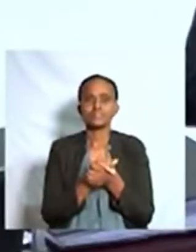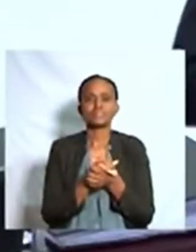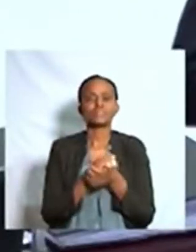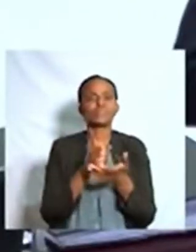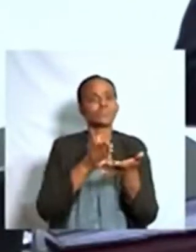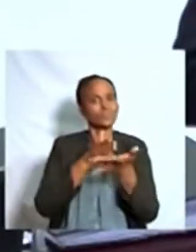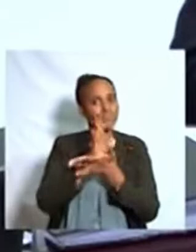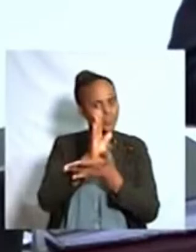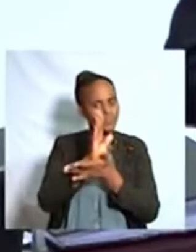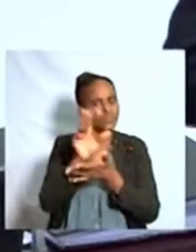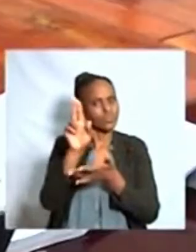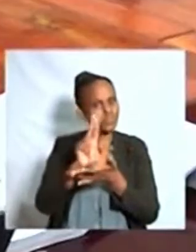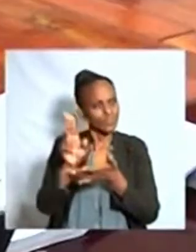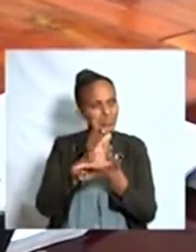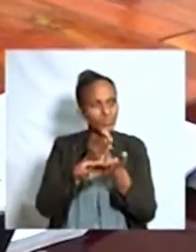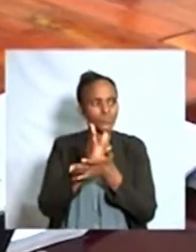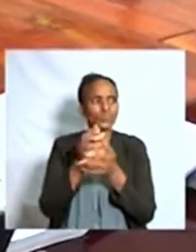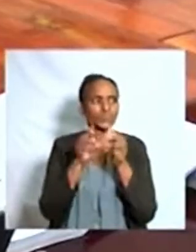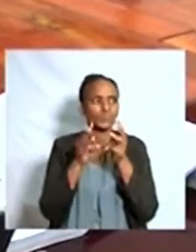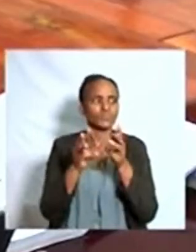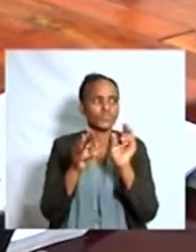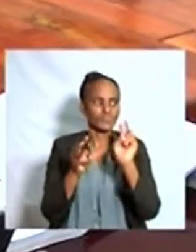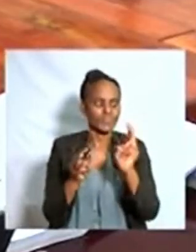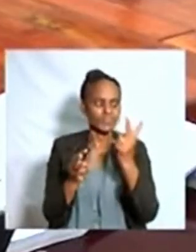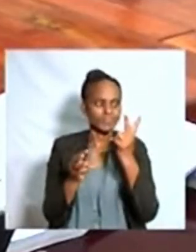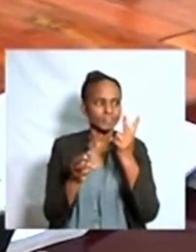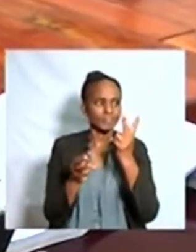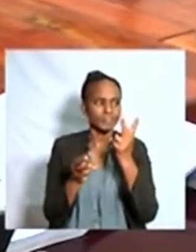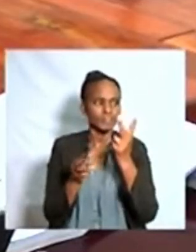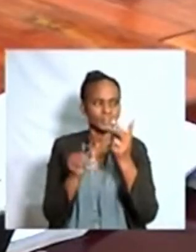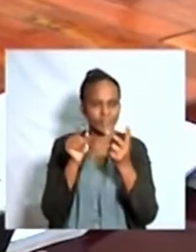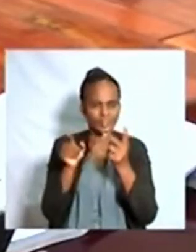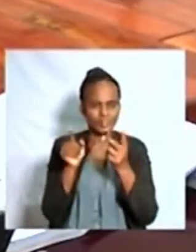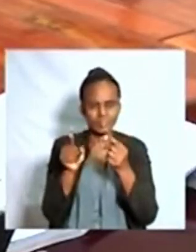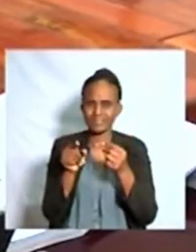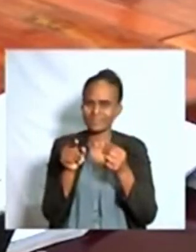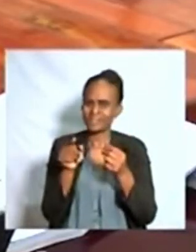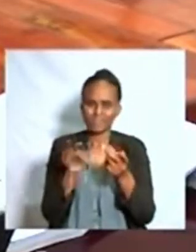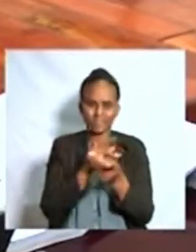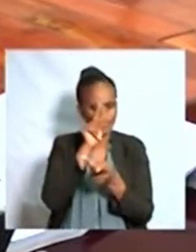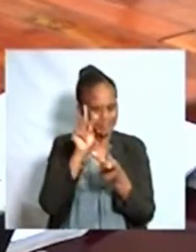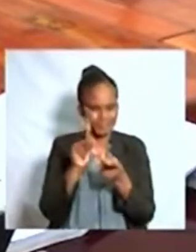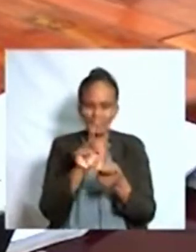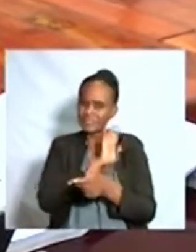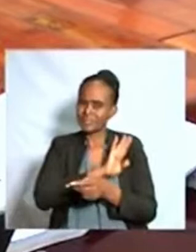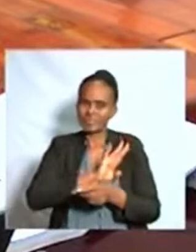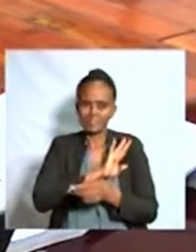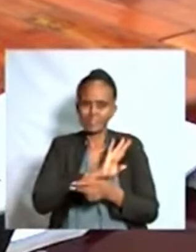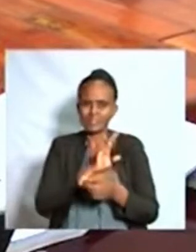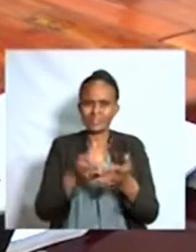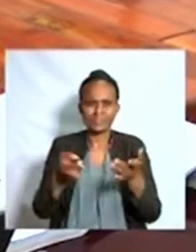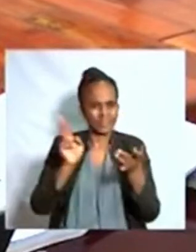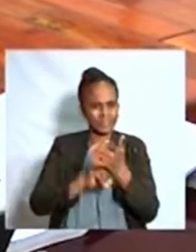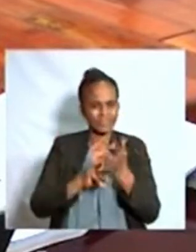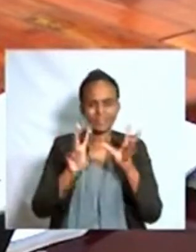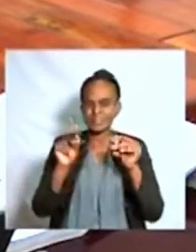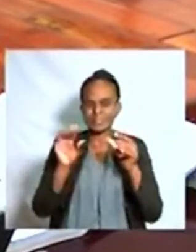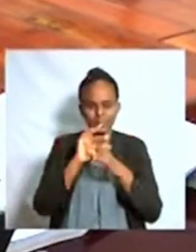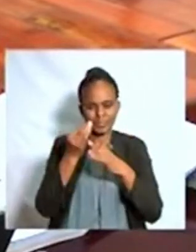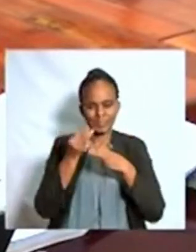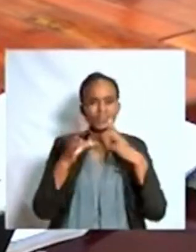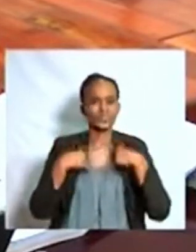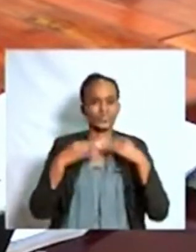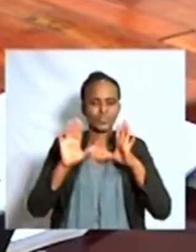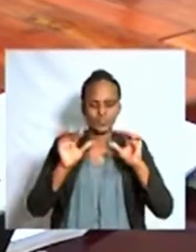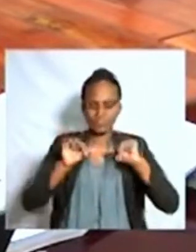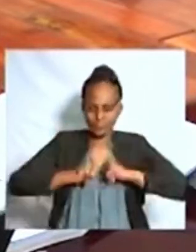applied. Secondly, as a remedial measure, such a practice should never be perpetrated by the Council, so that we